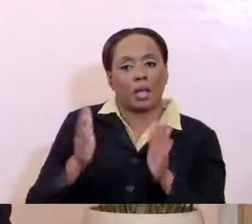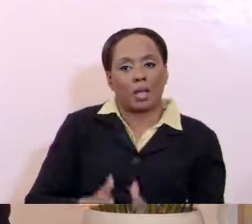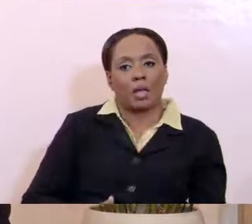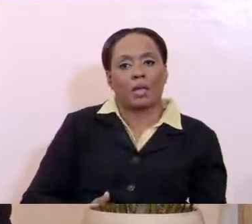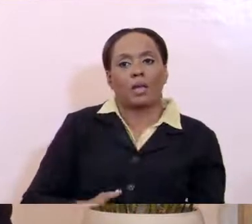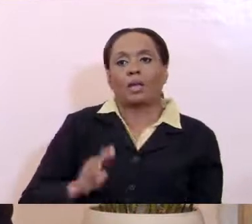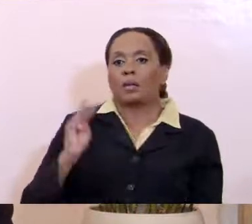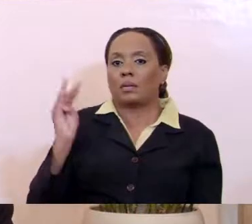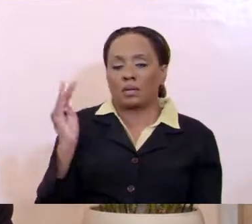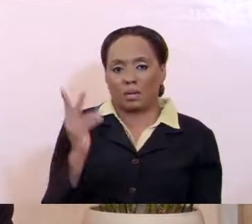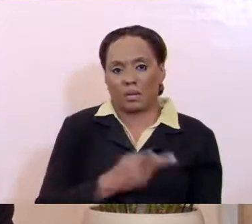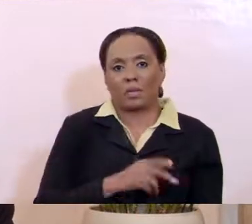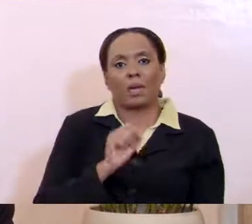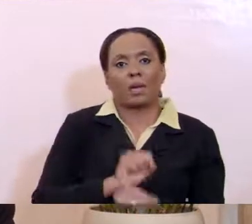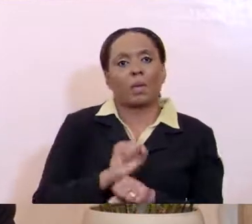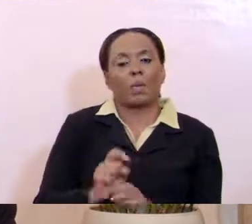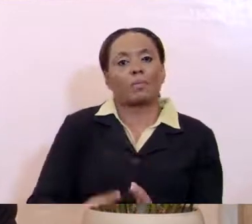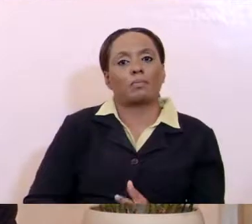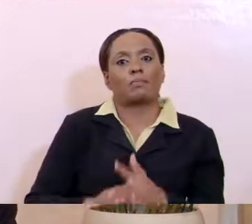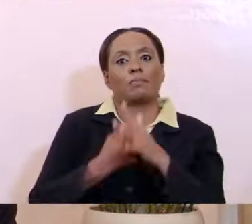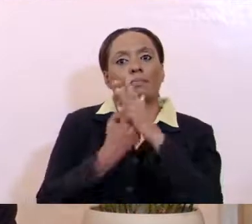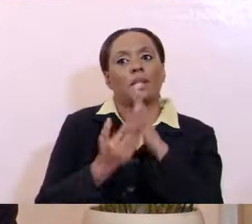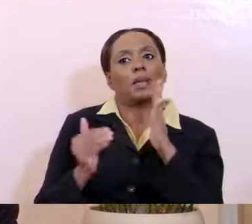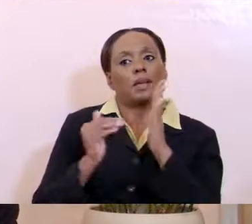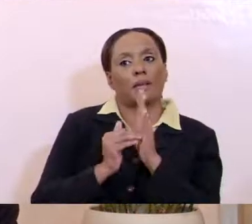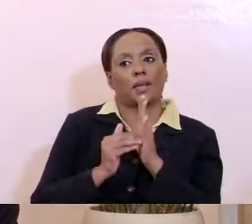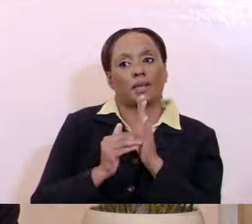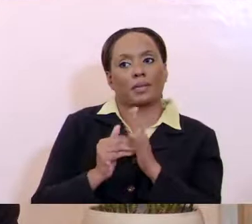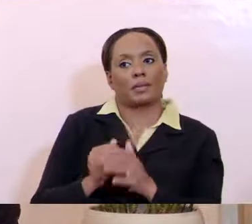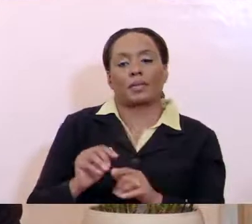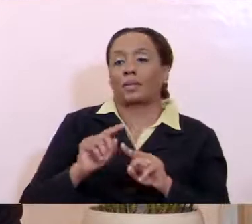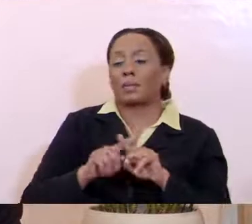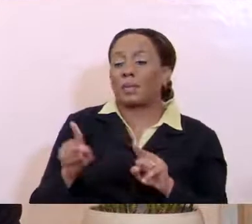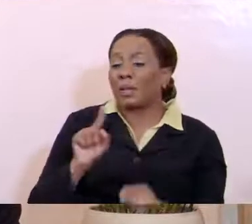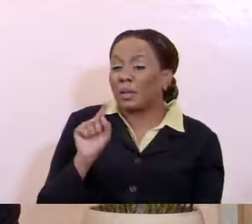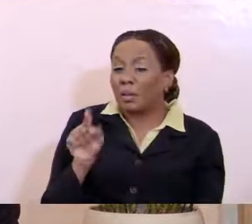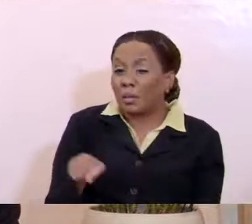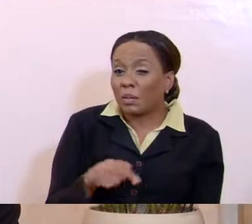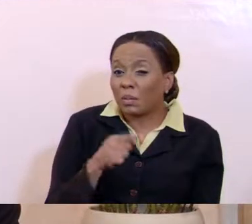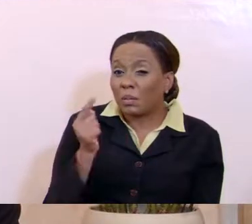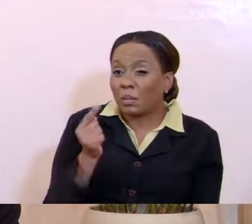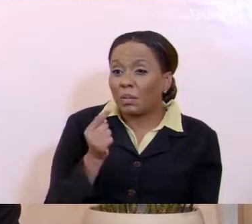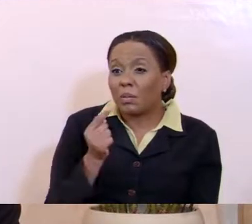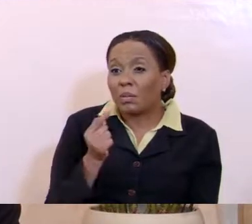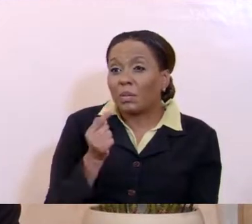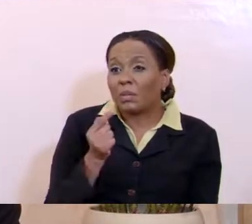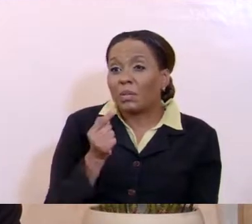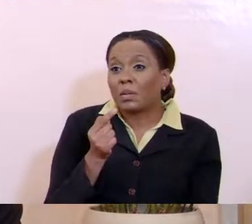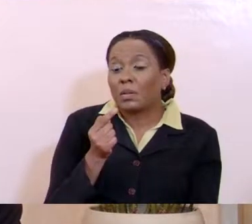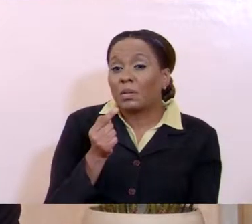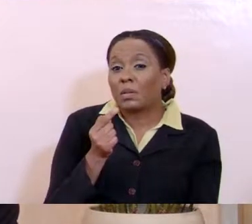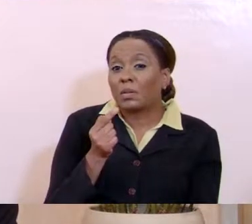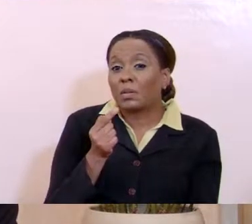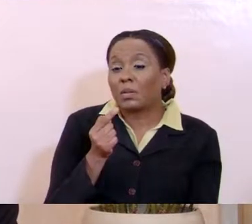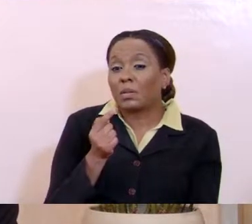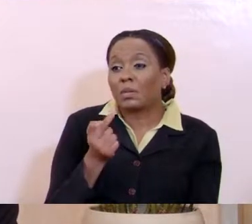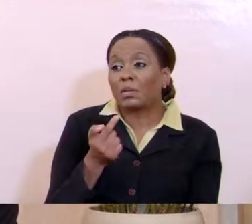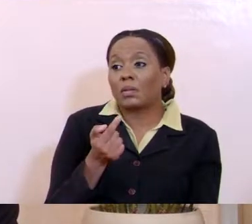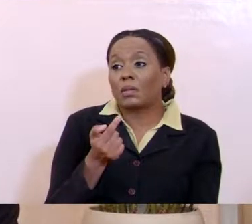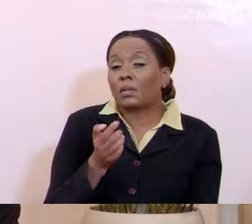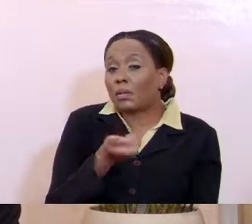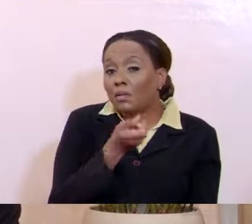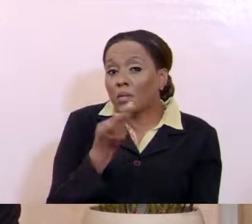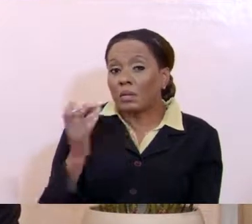resume operations from Monday. But again, the caveat is that they must operate with skeleton